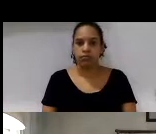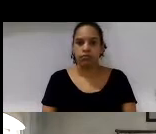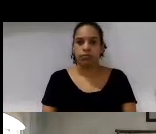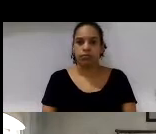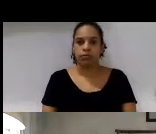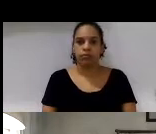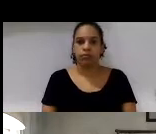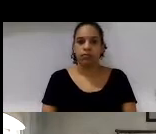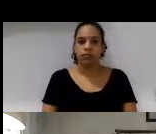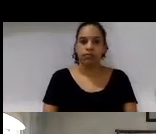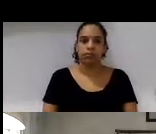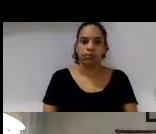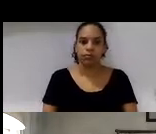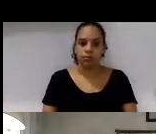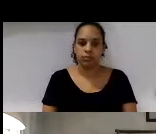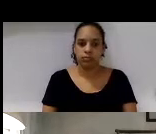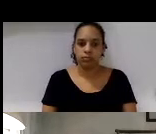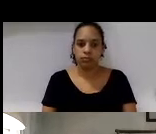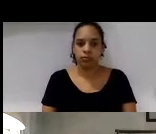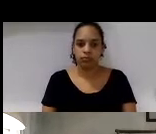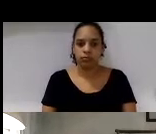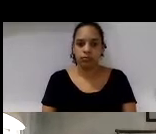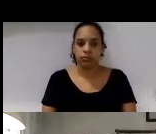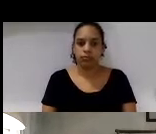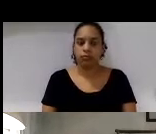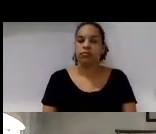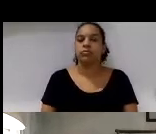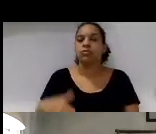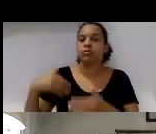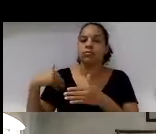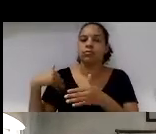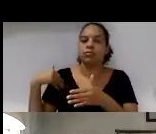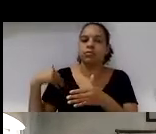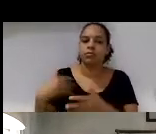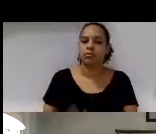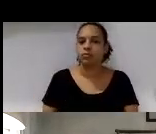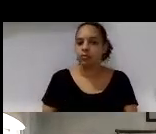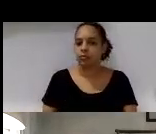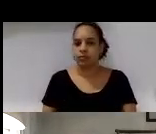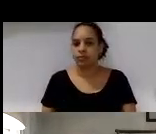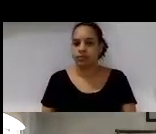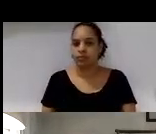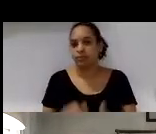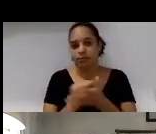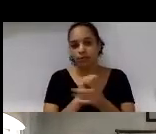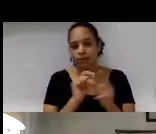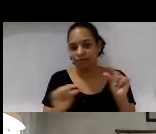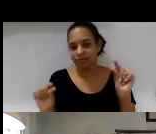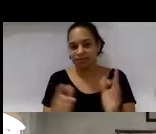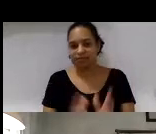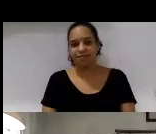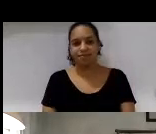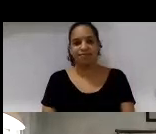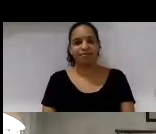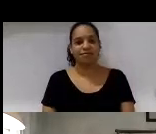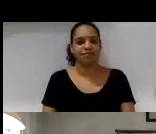young intelligentsia and was supported by almost the entire nation, the organized workers, the urban poor, and